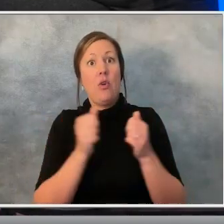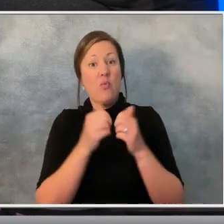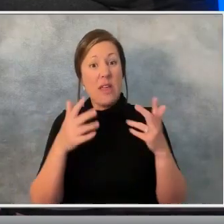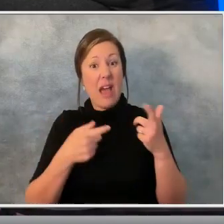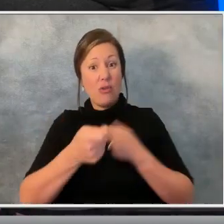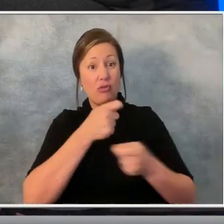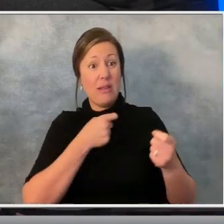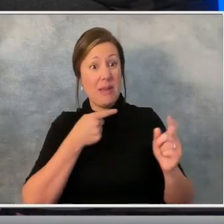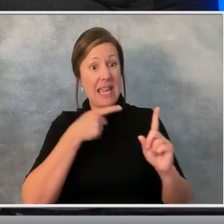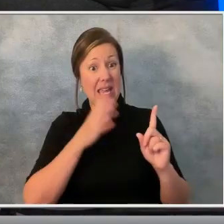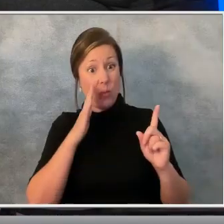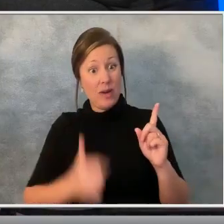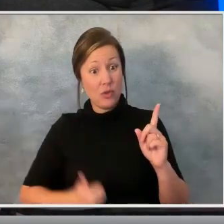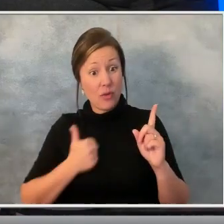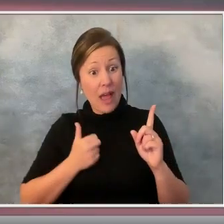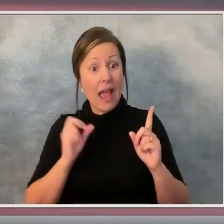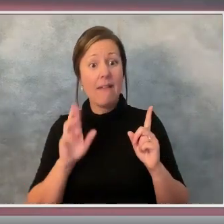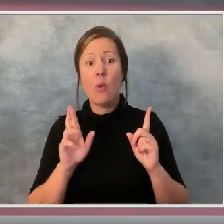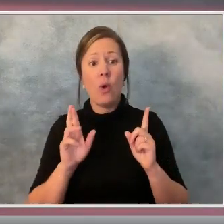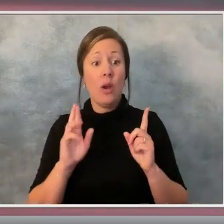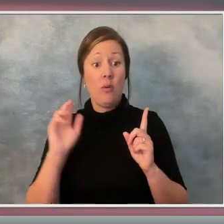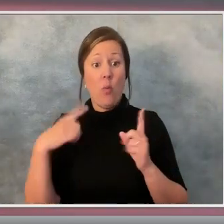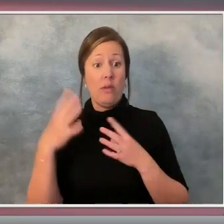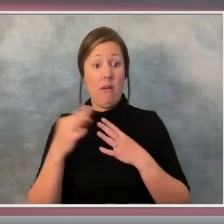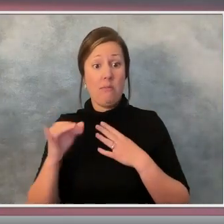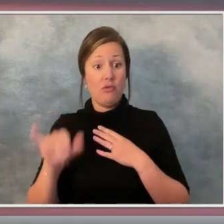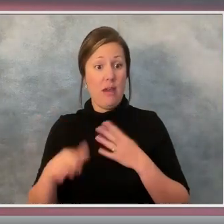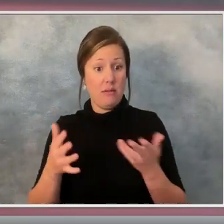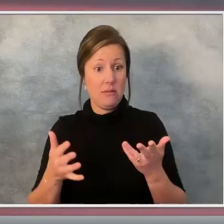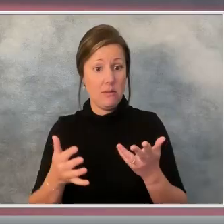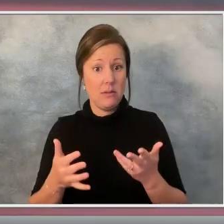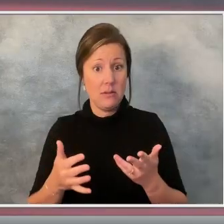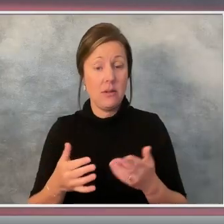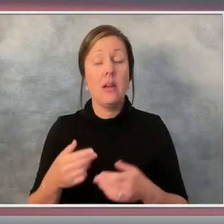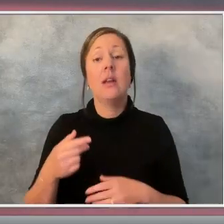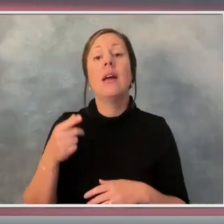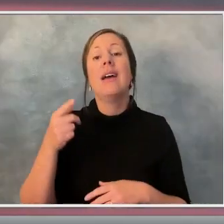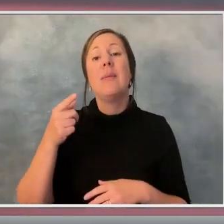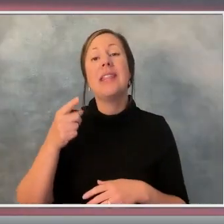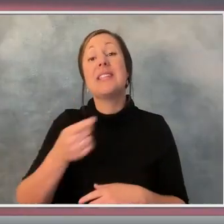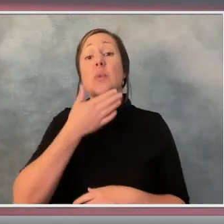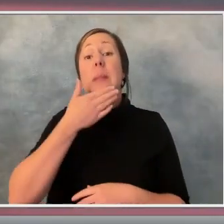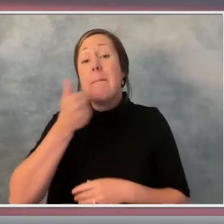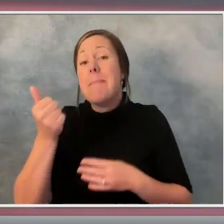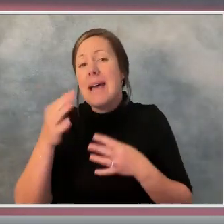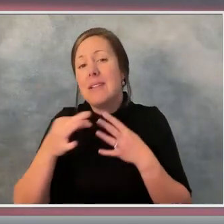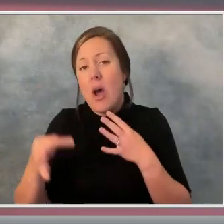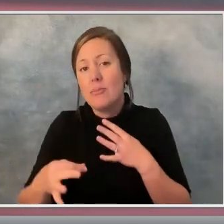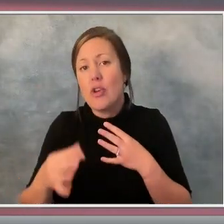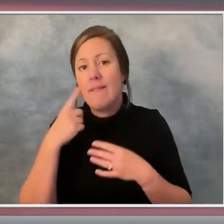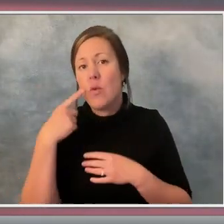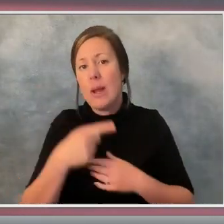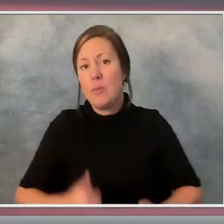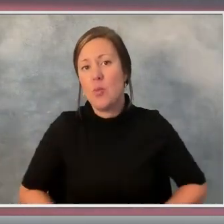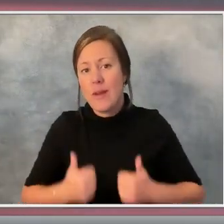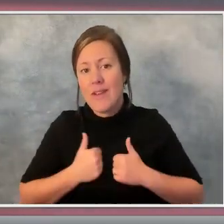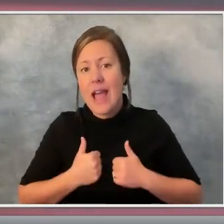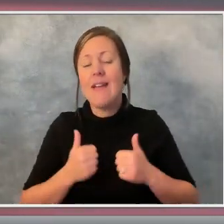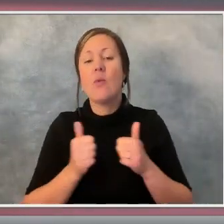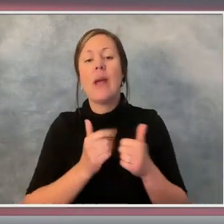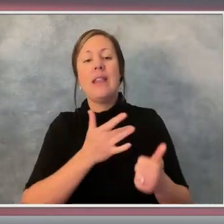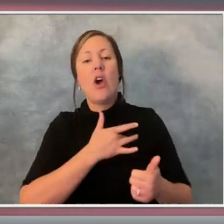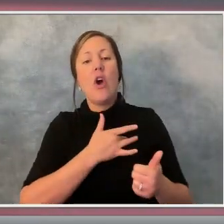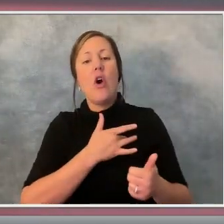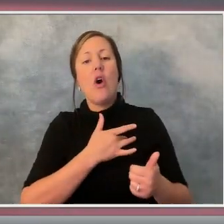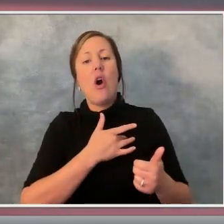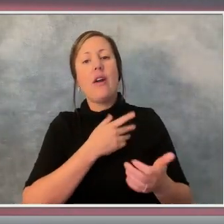him here? This was the best option, we thought. There's, in heart failure surgery, we always have a plan A and a plan B